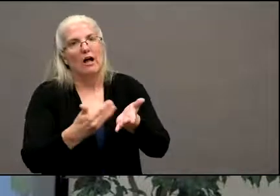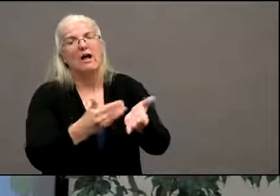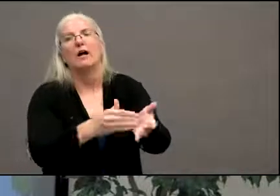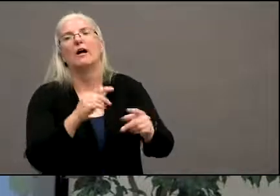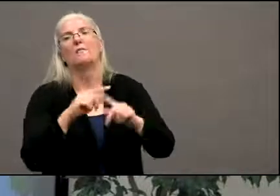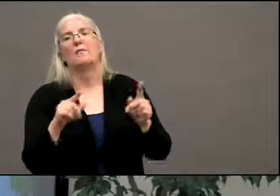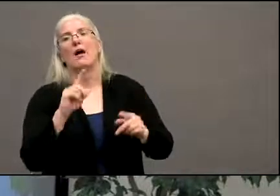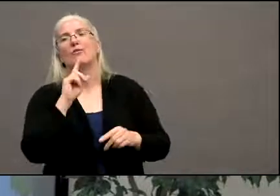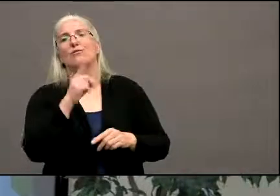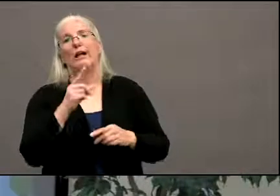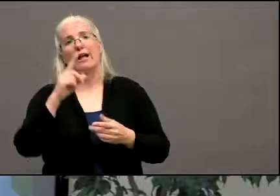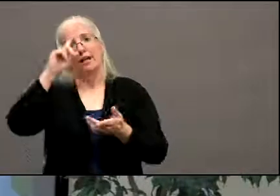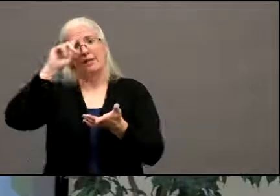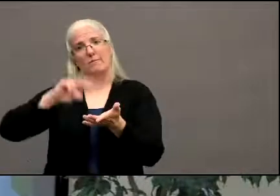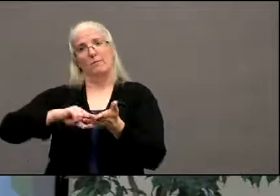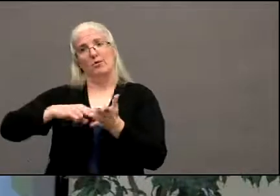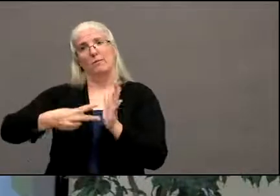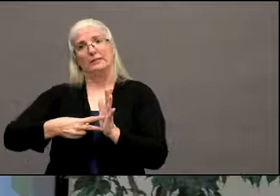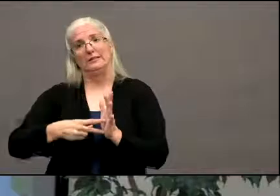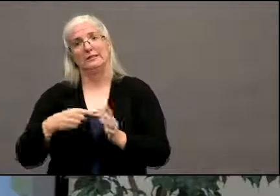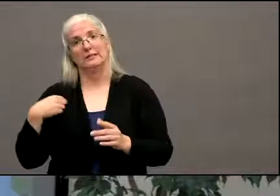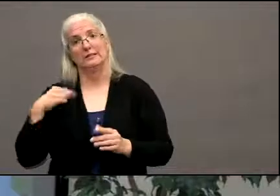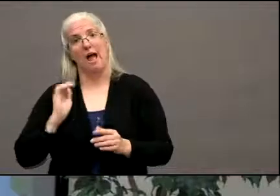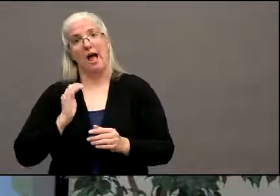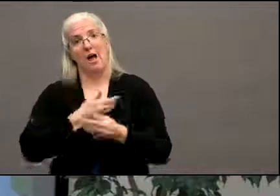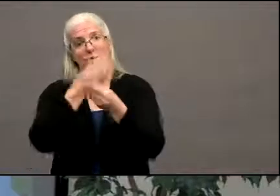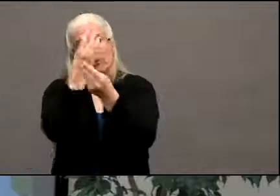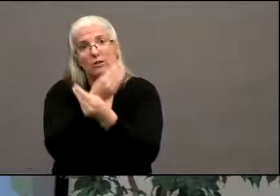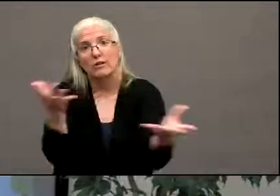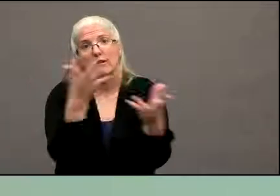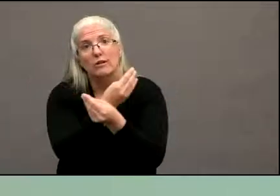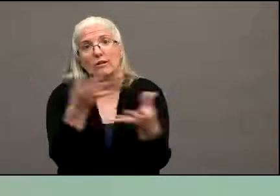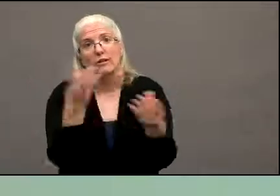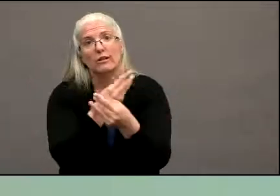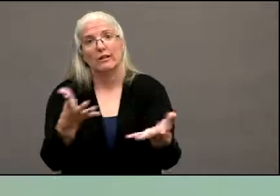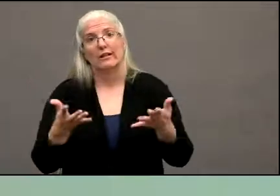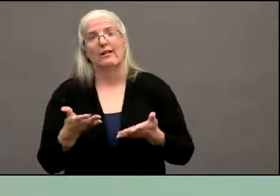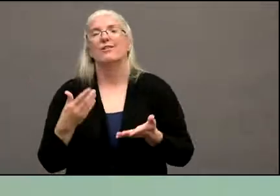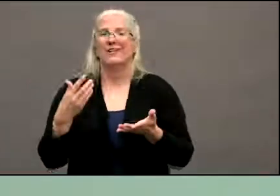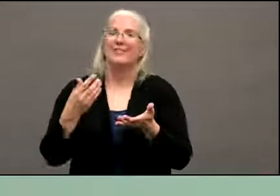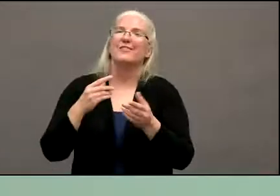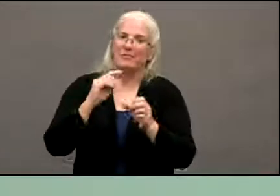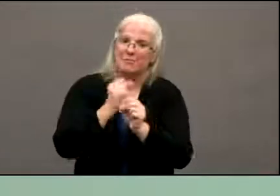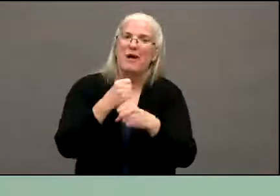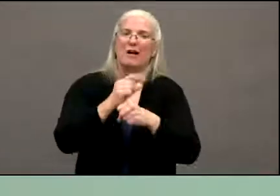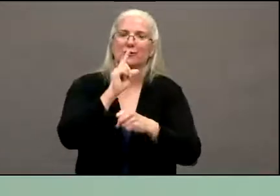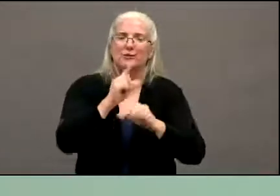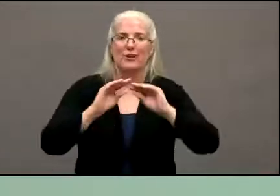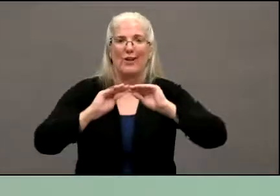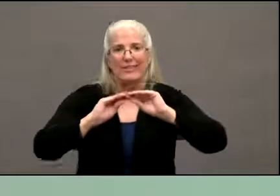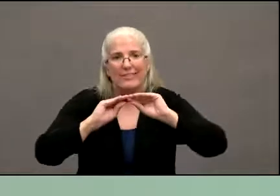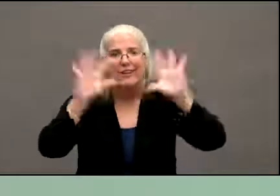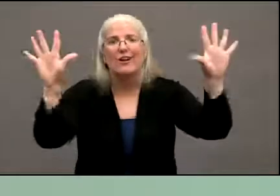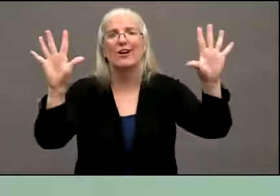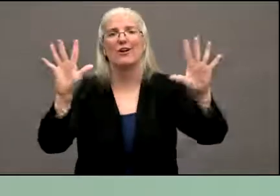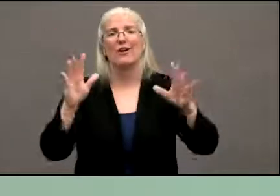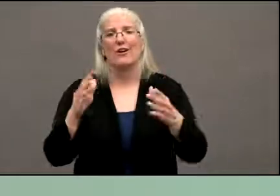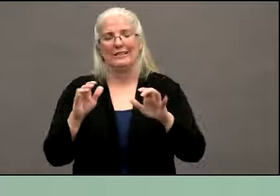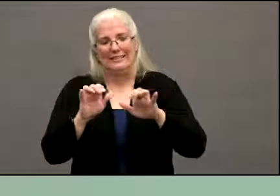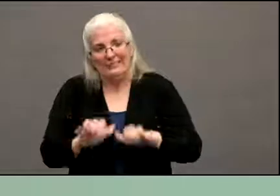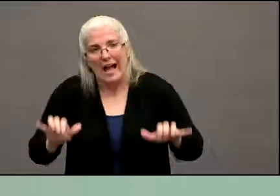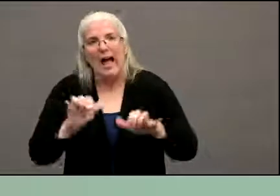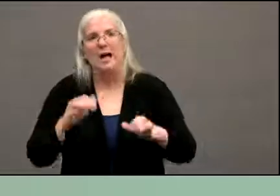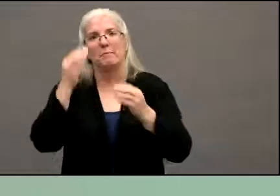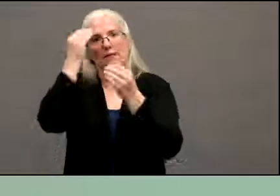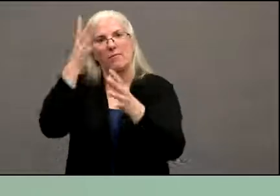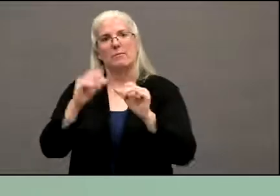information, and share it repetitively, share it clearly and consistently. The state's framework is the bare minimum